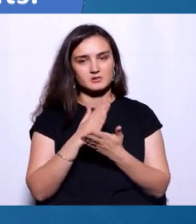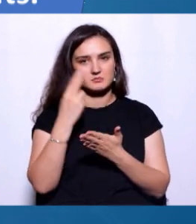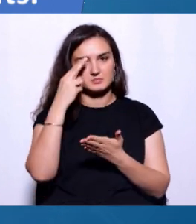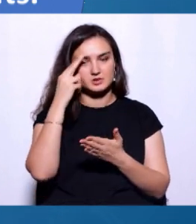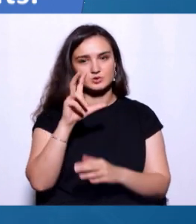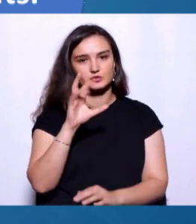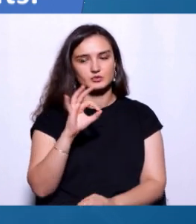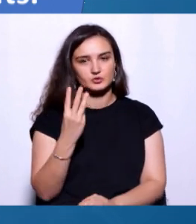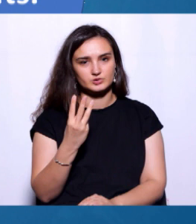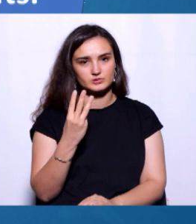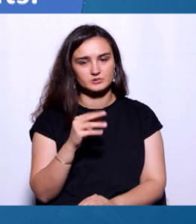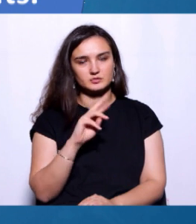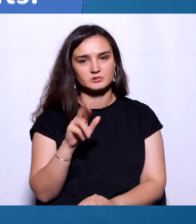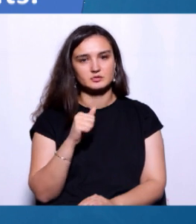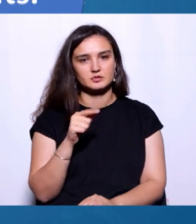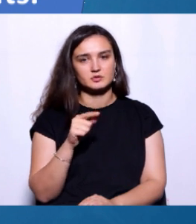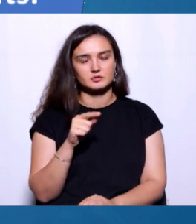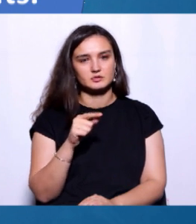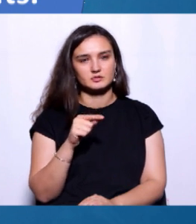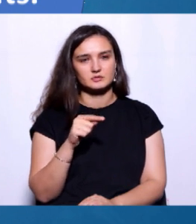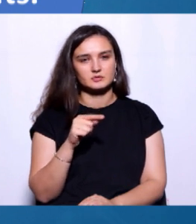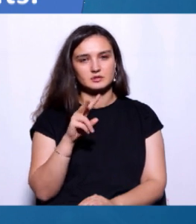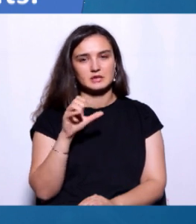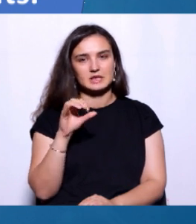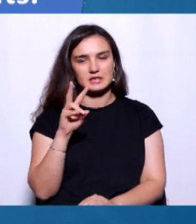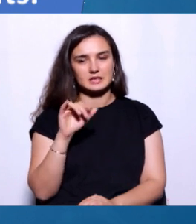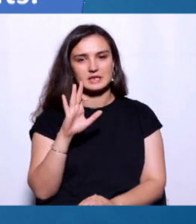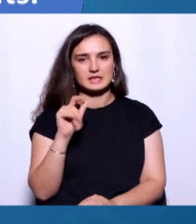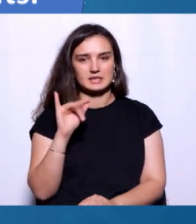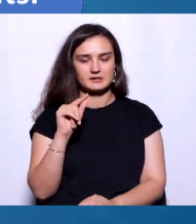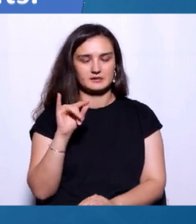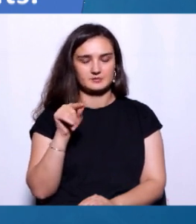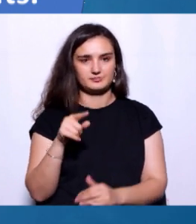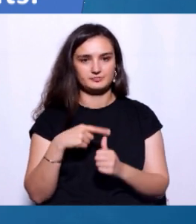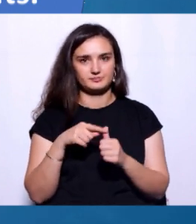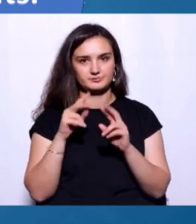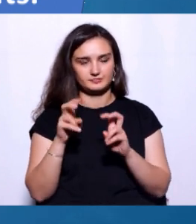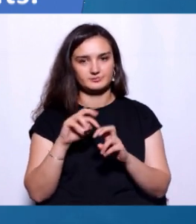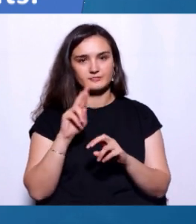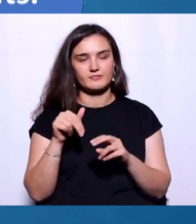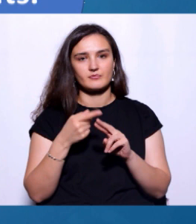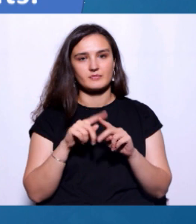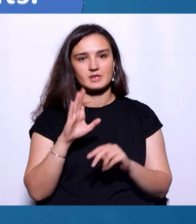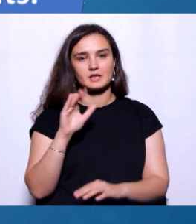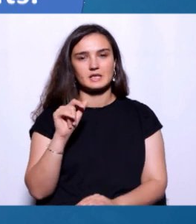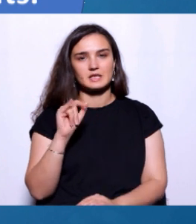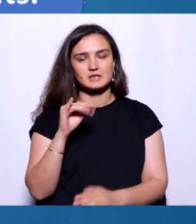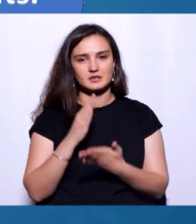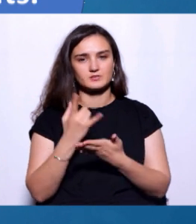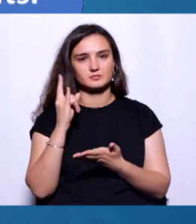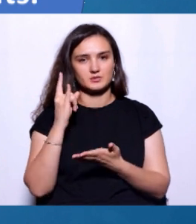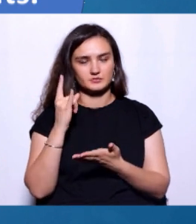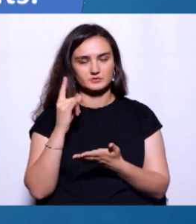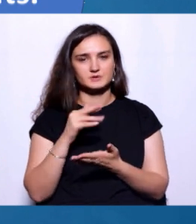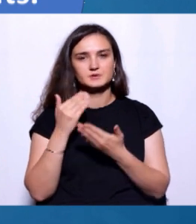uncle Josh and two aunts, Layla and Katie. And Katie has a